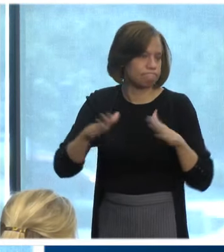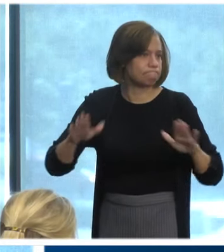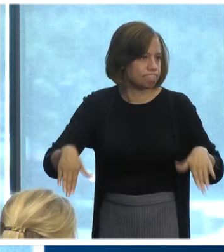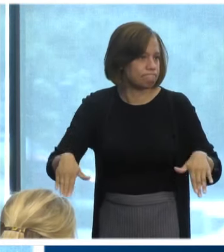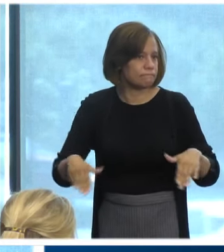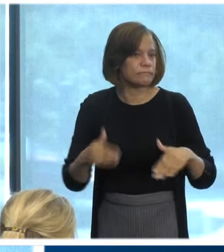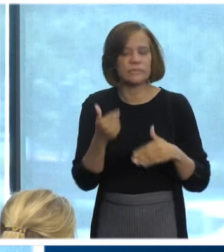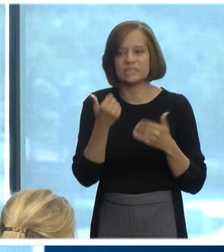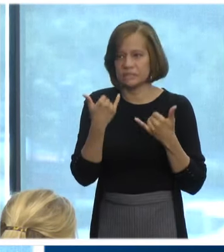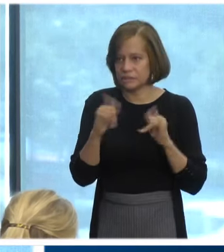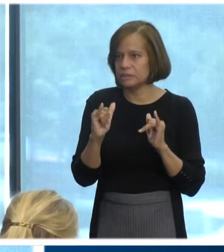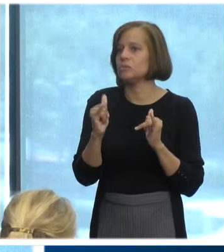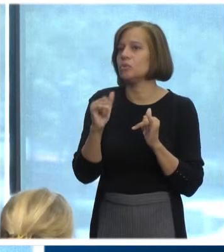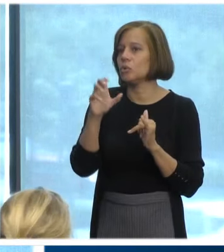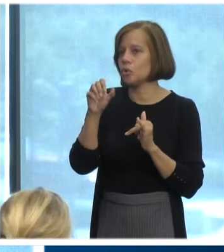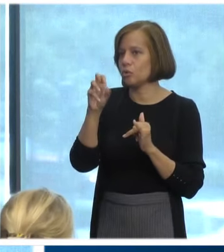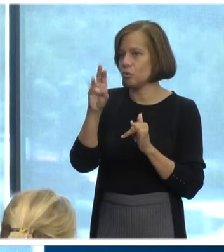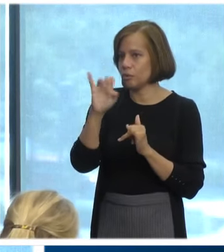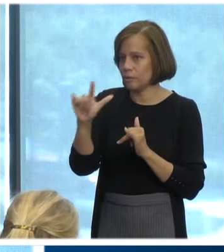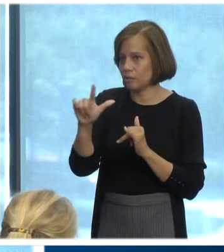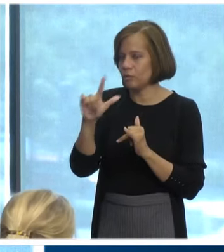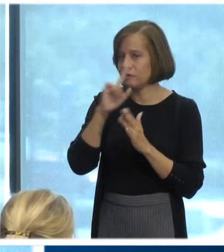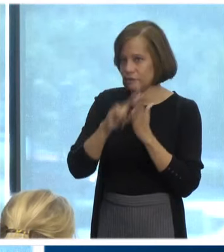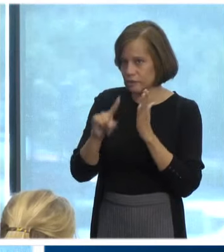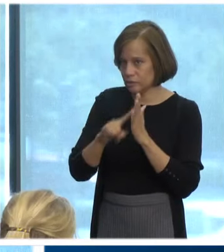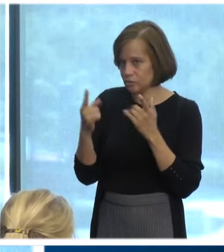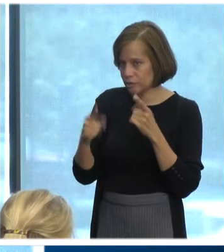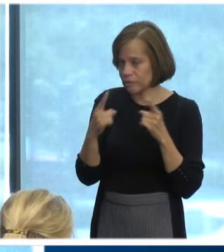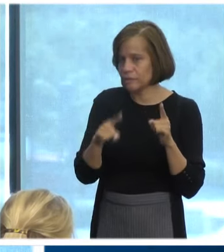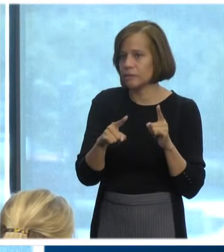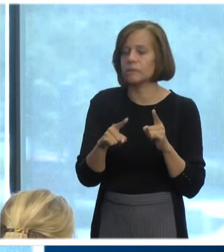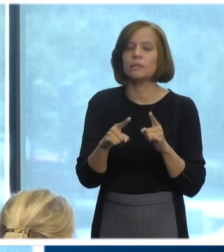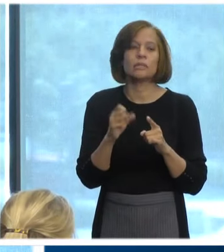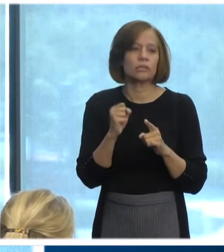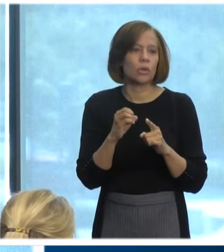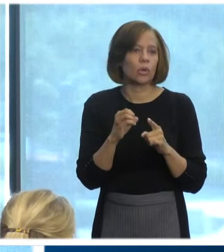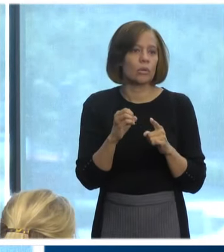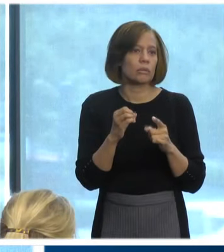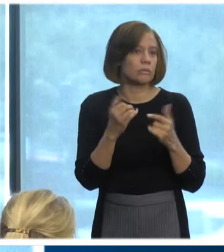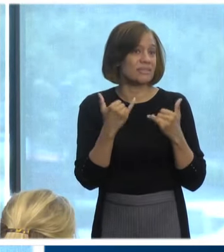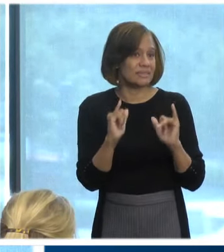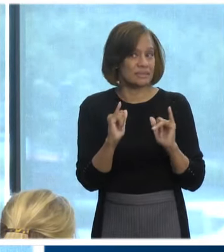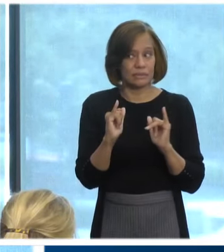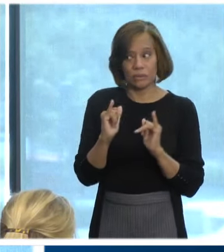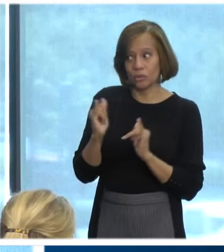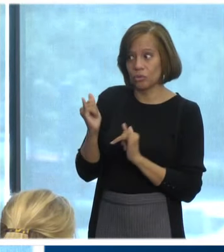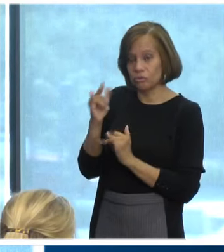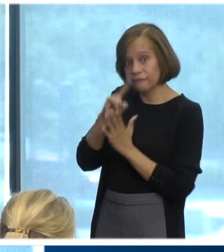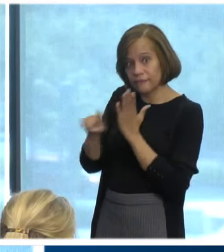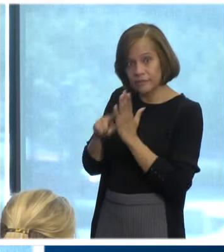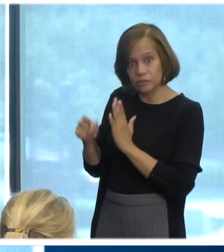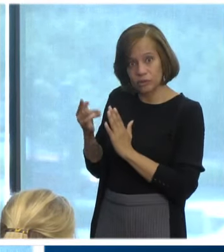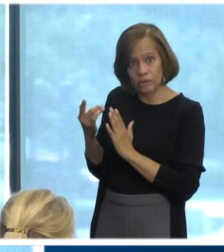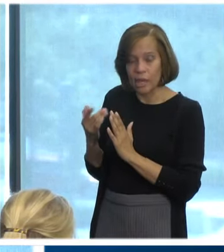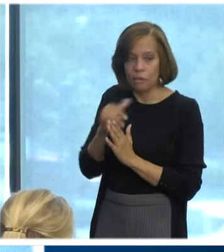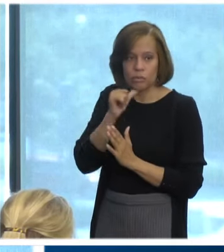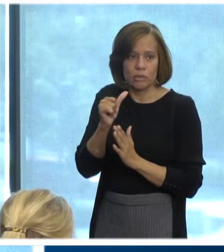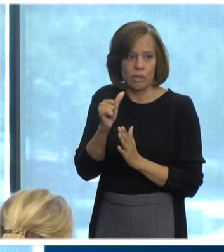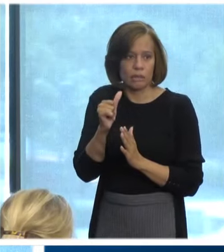criminal investigations that are going on. So as far as anything that's still pending, I'll withhold any